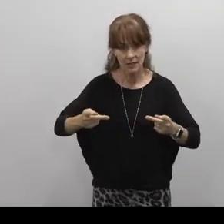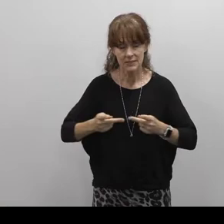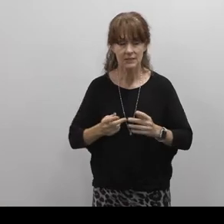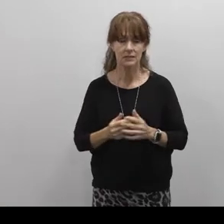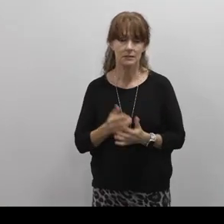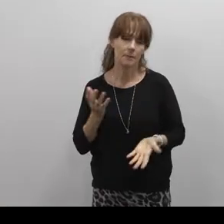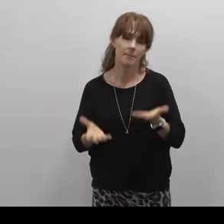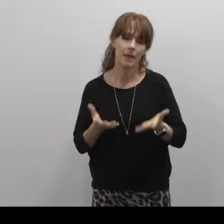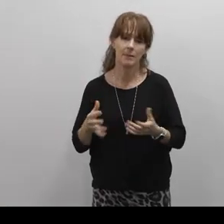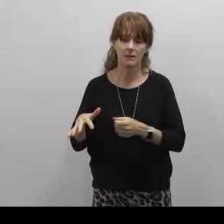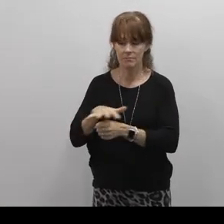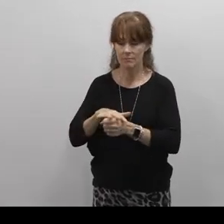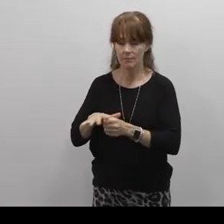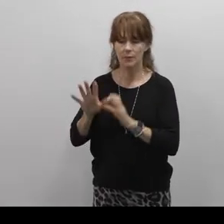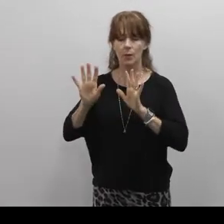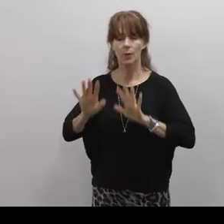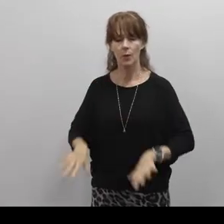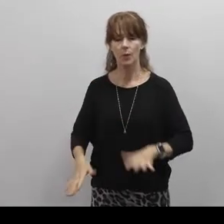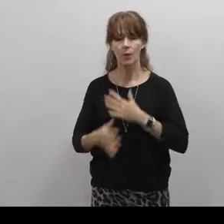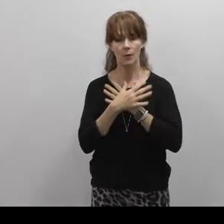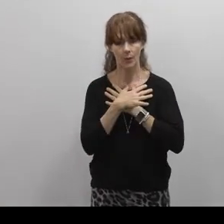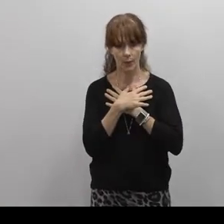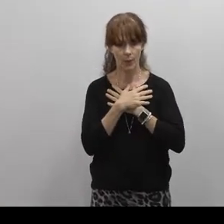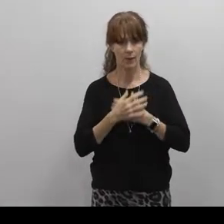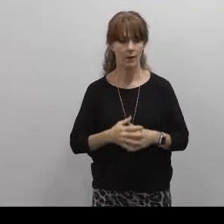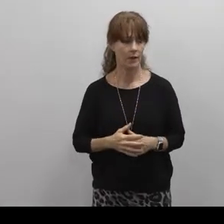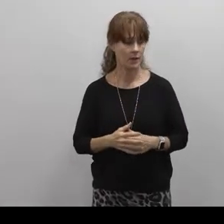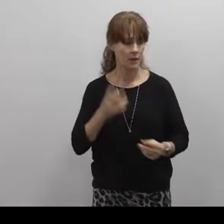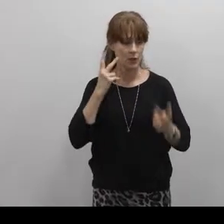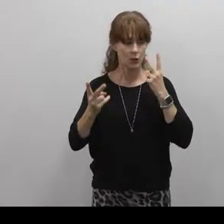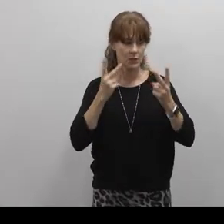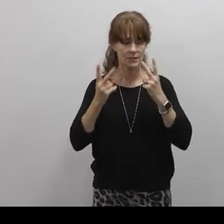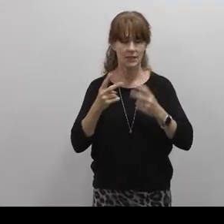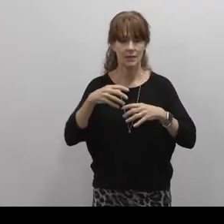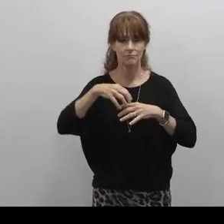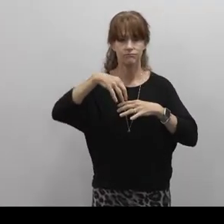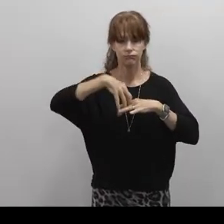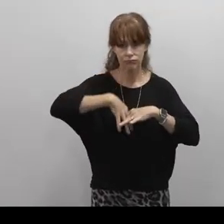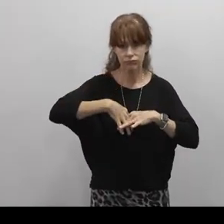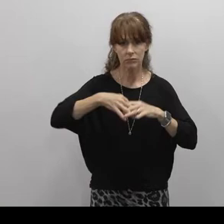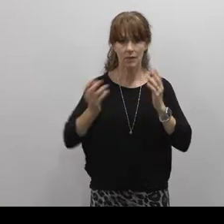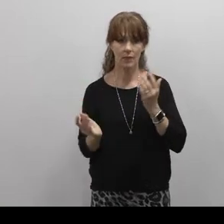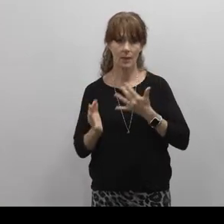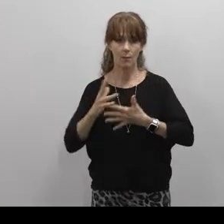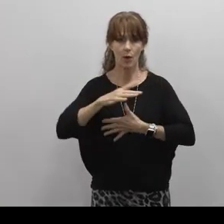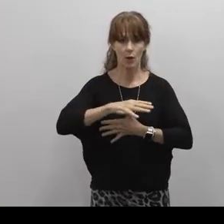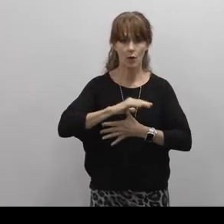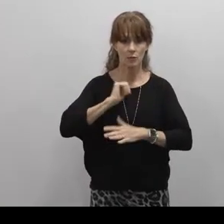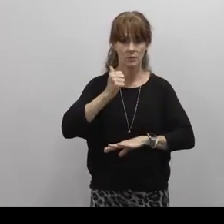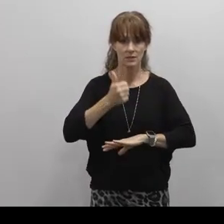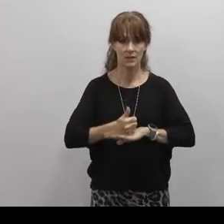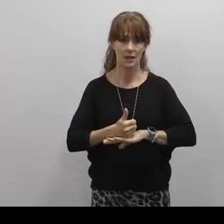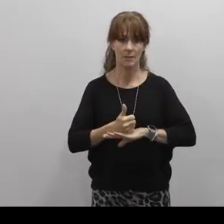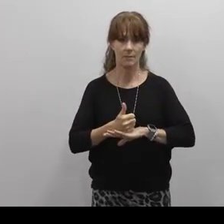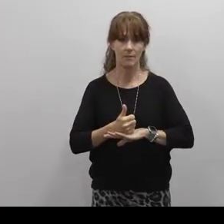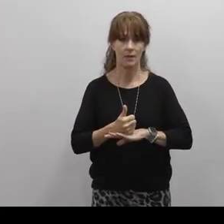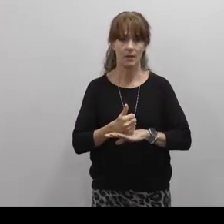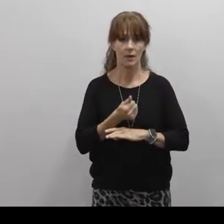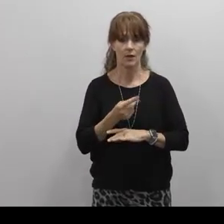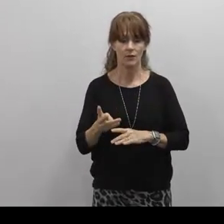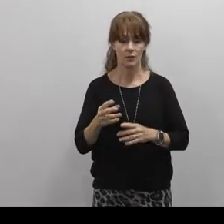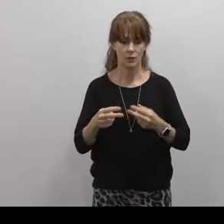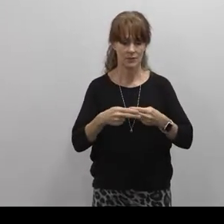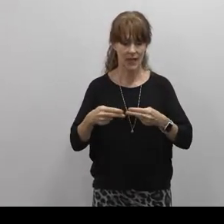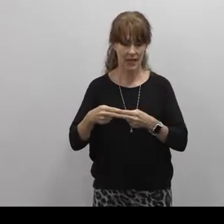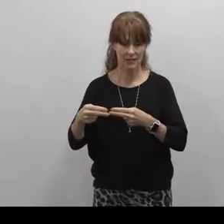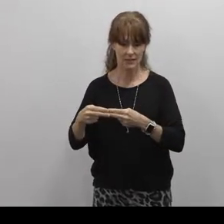just a space to unwind, right? And you're gonna see that embedded in the priorities that we're gonna set forth within a couple slides here as